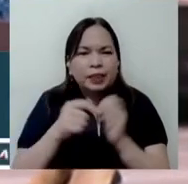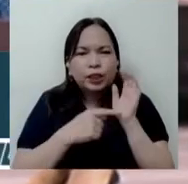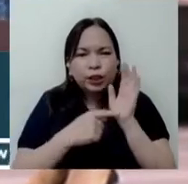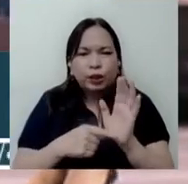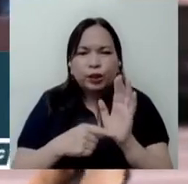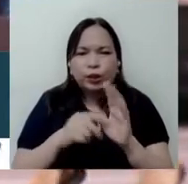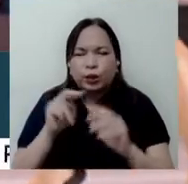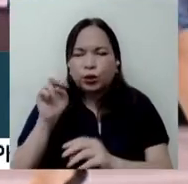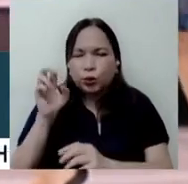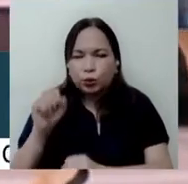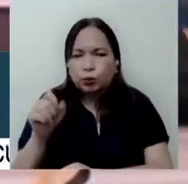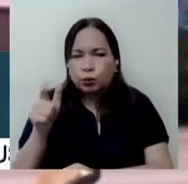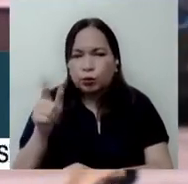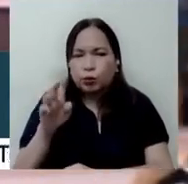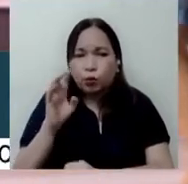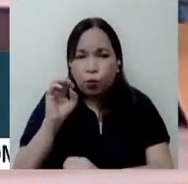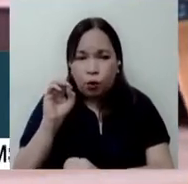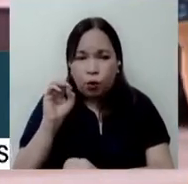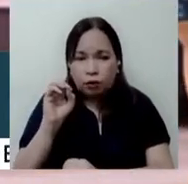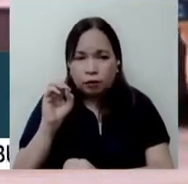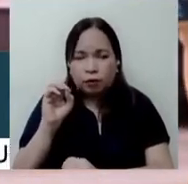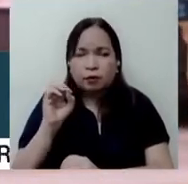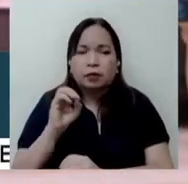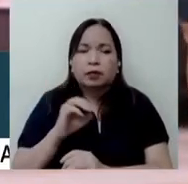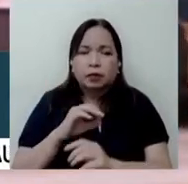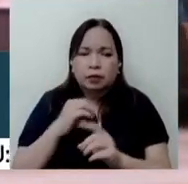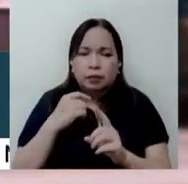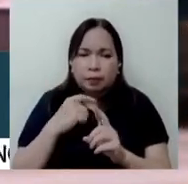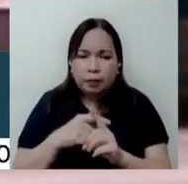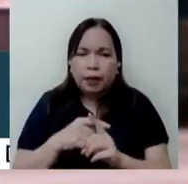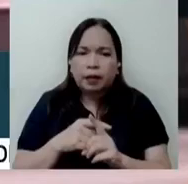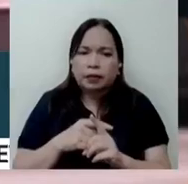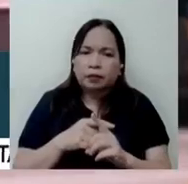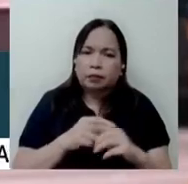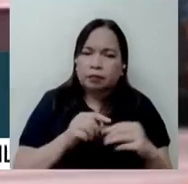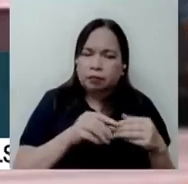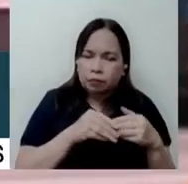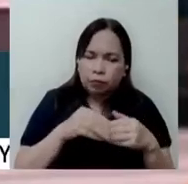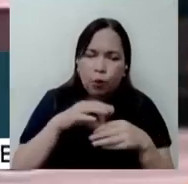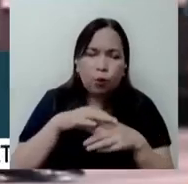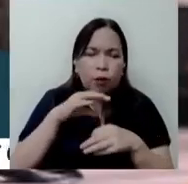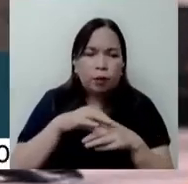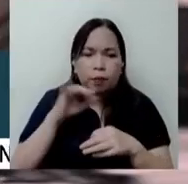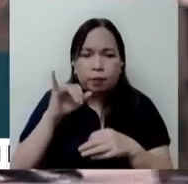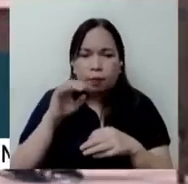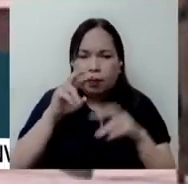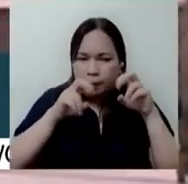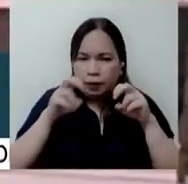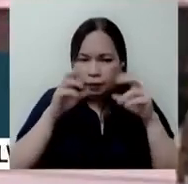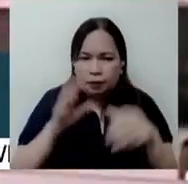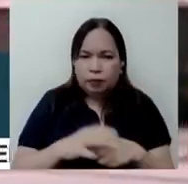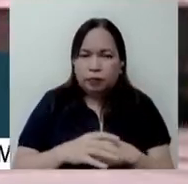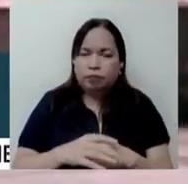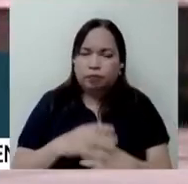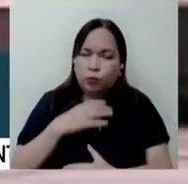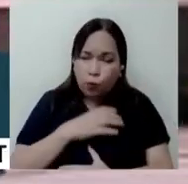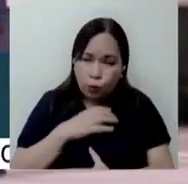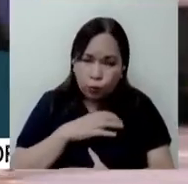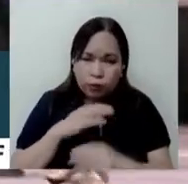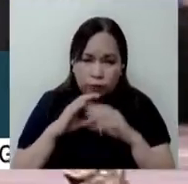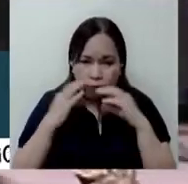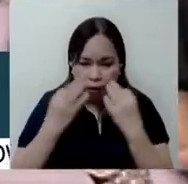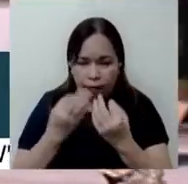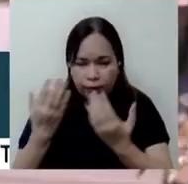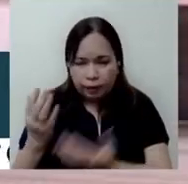of the long-running public affairs program, Investigador. Our condolences to the Enriquez family and